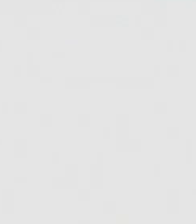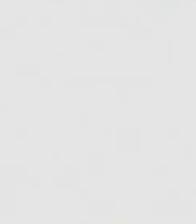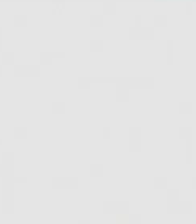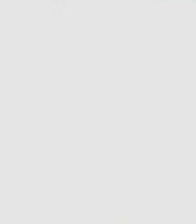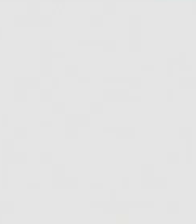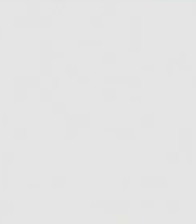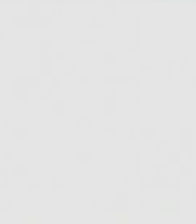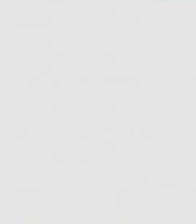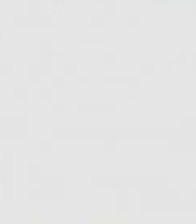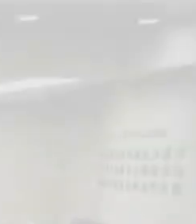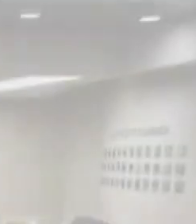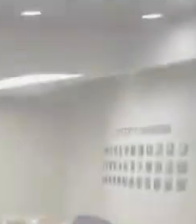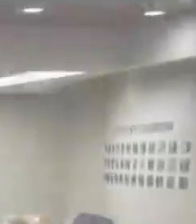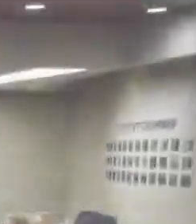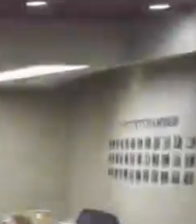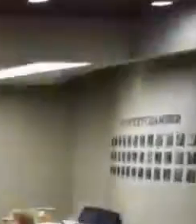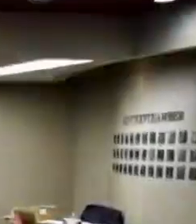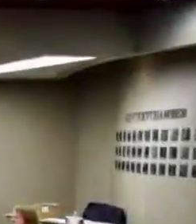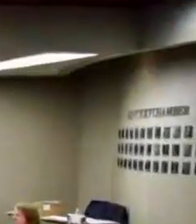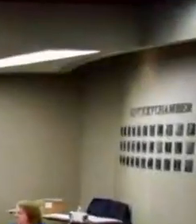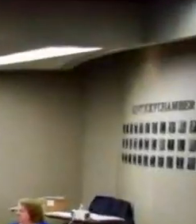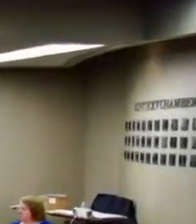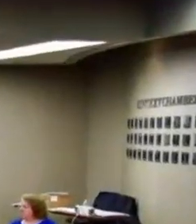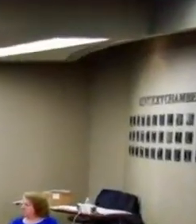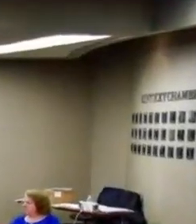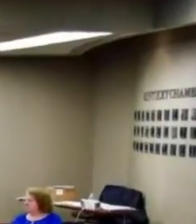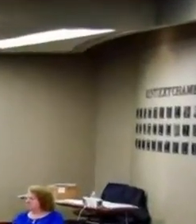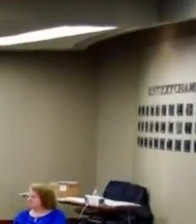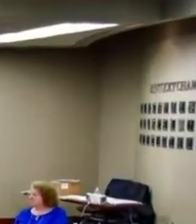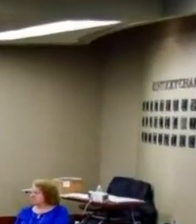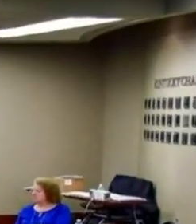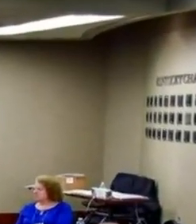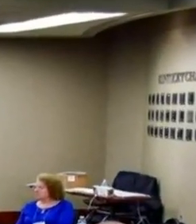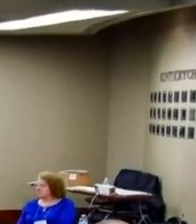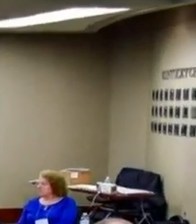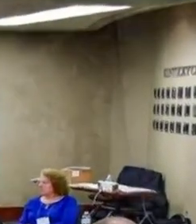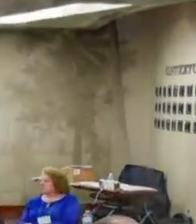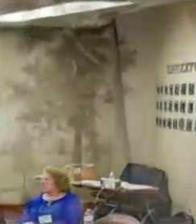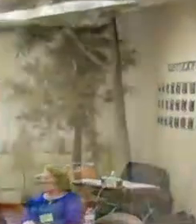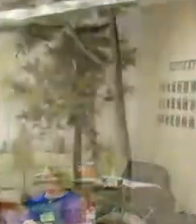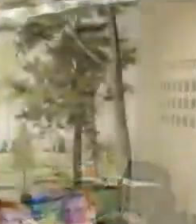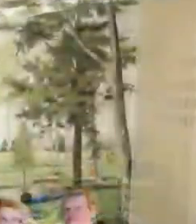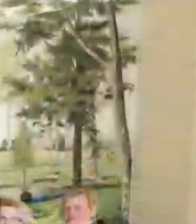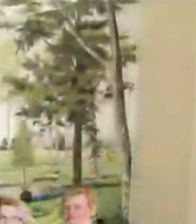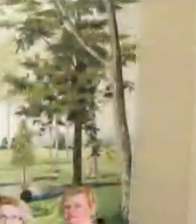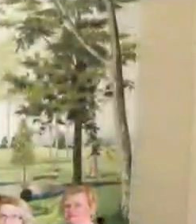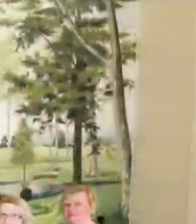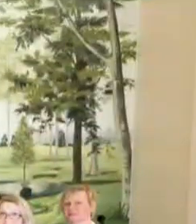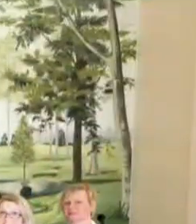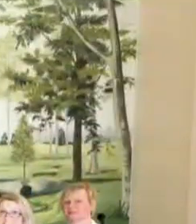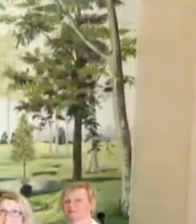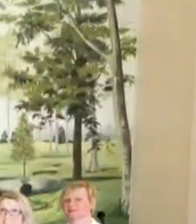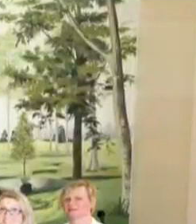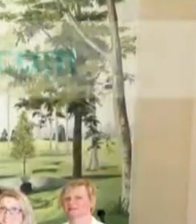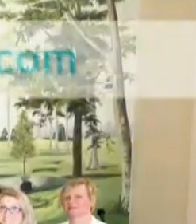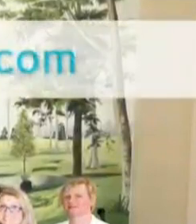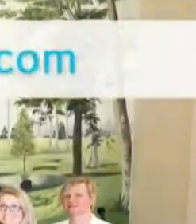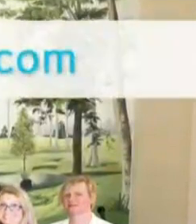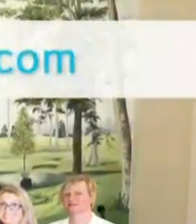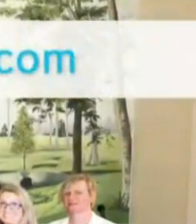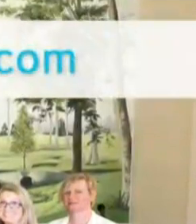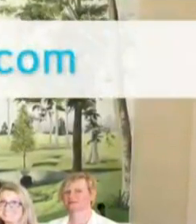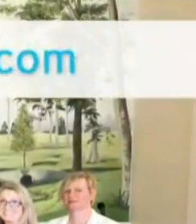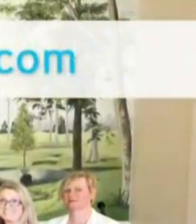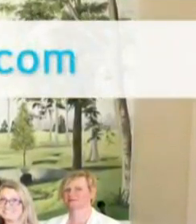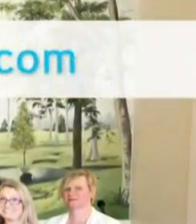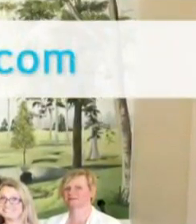Commerce, which has invested more than $3 million in Kentucky education through the Chamber's Leadership Institute for School Principals. For more